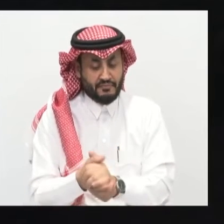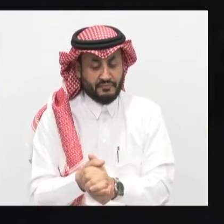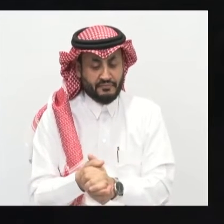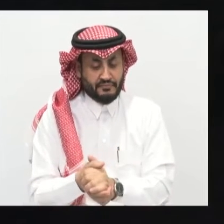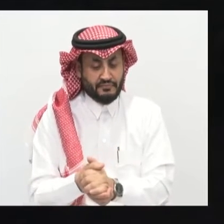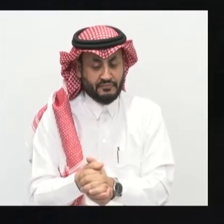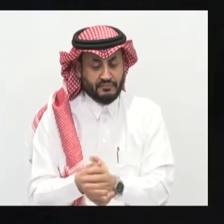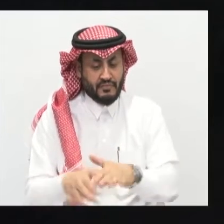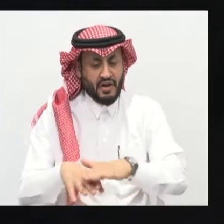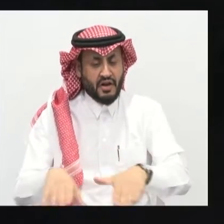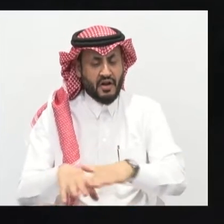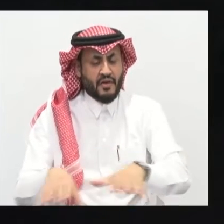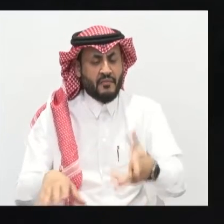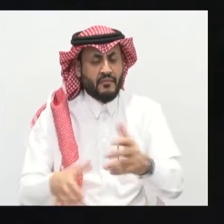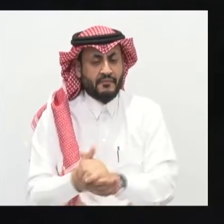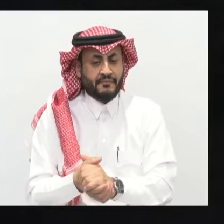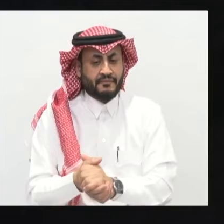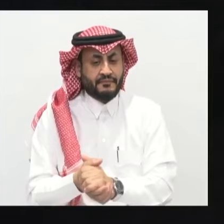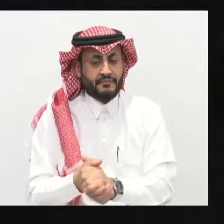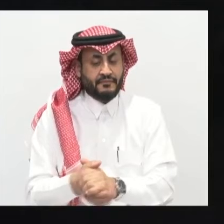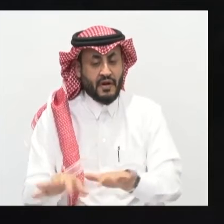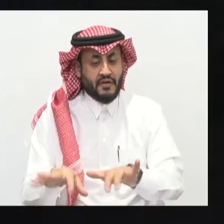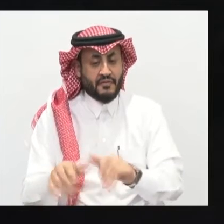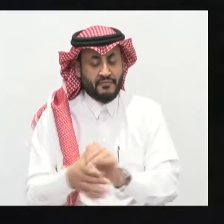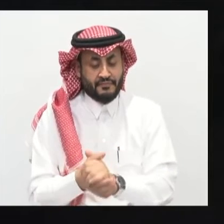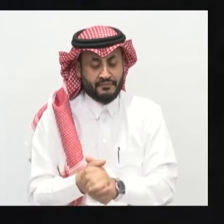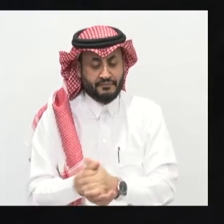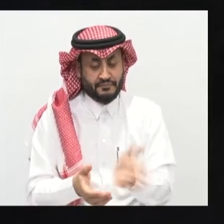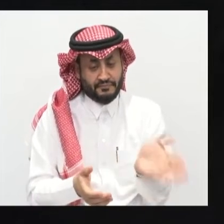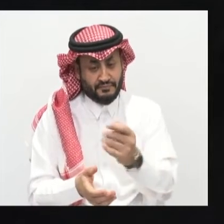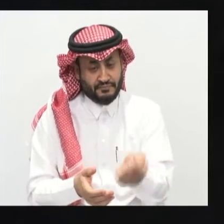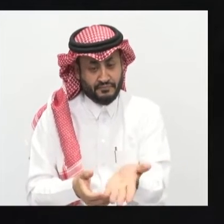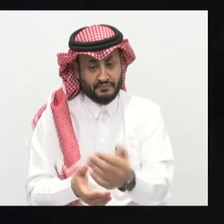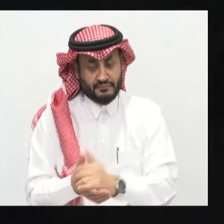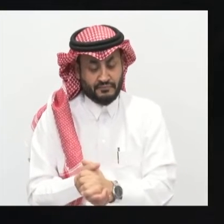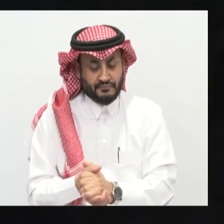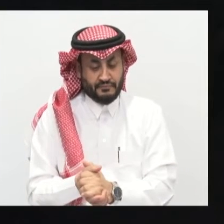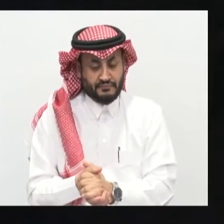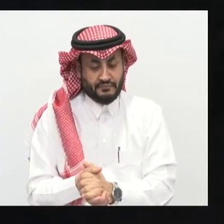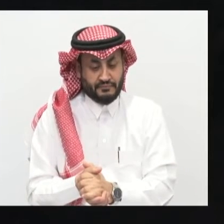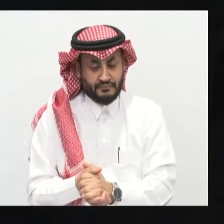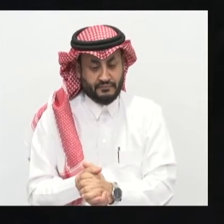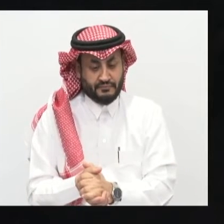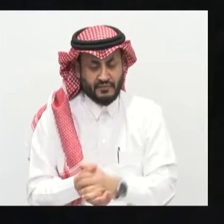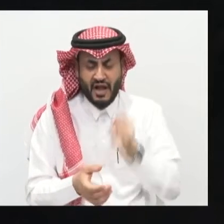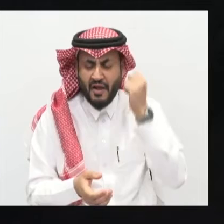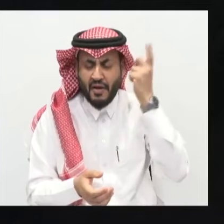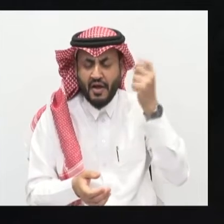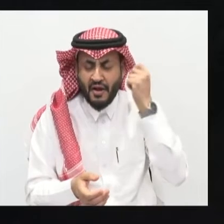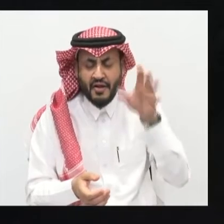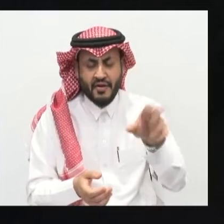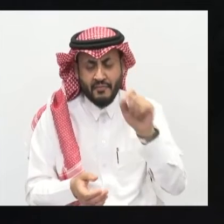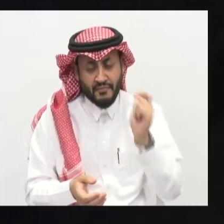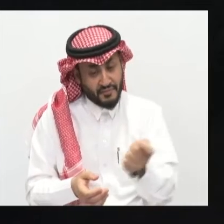And what's on the table? A laptop. So let's write a few words together, and if something pops up in your mind,